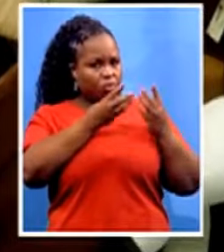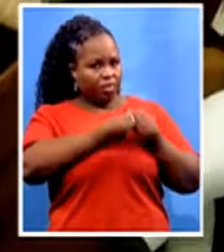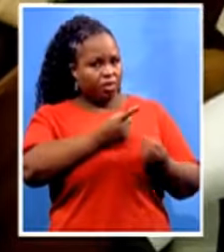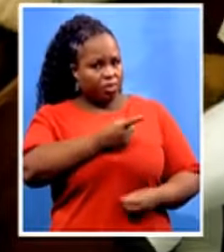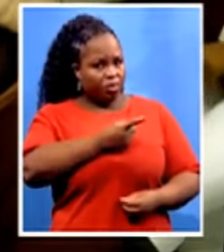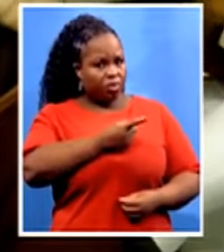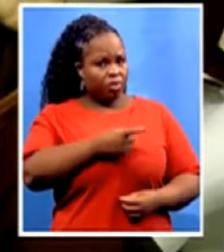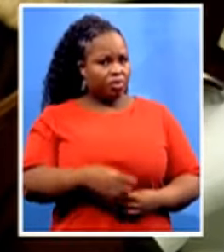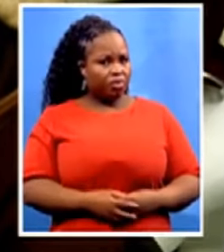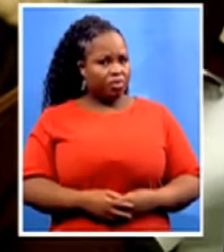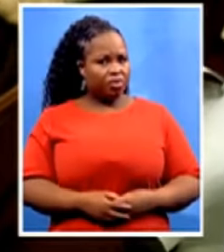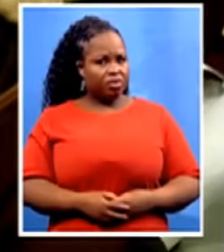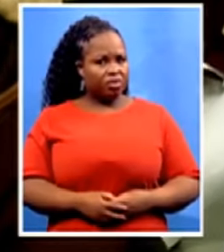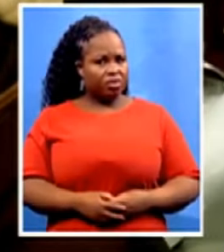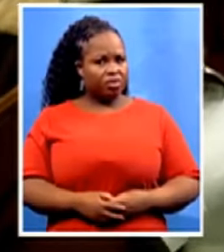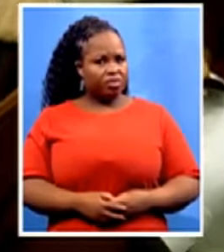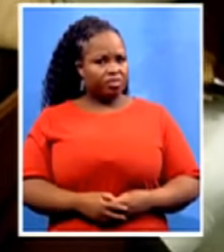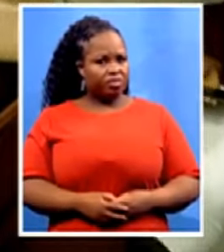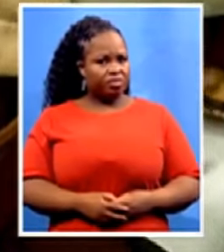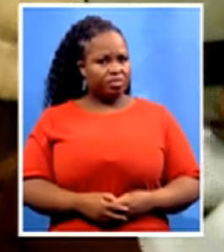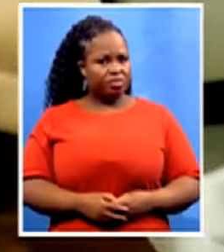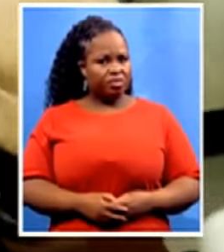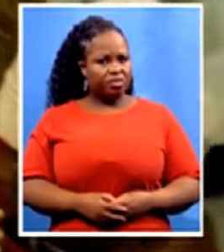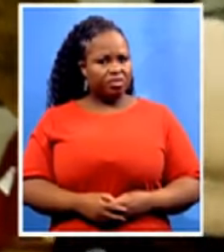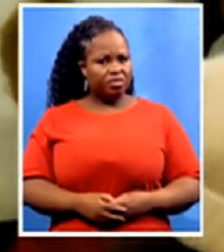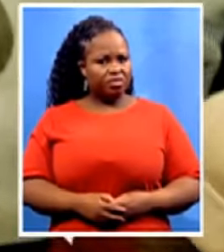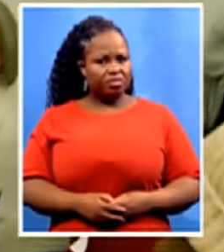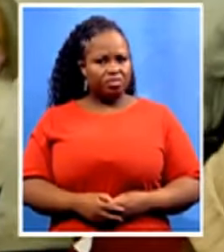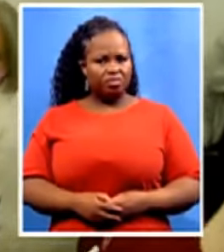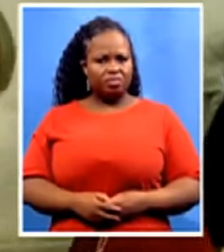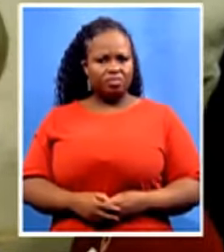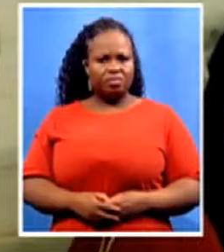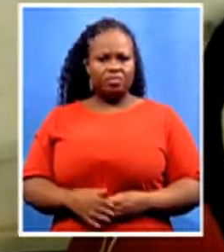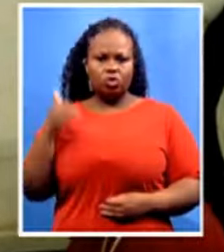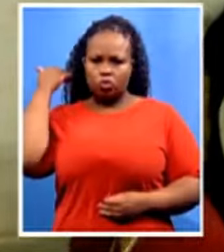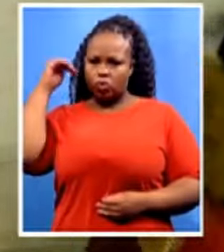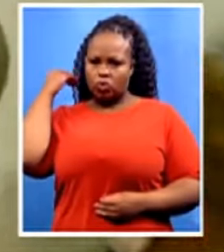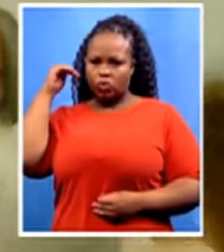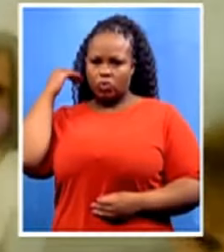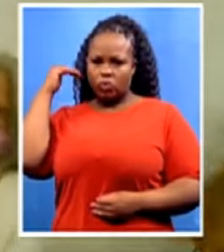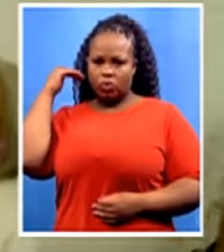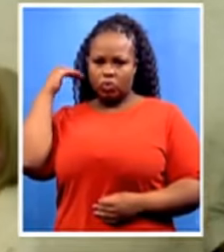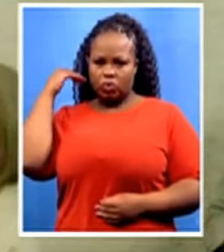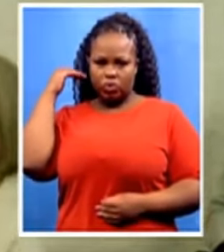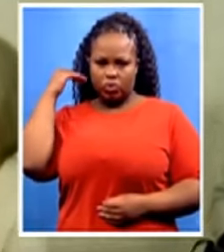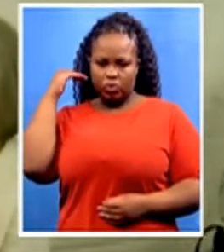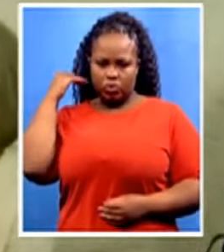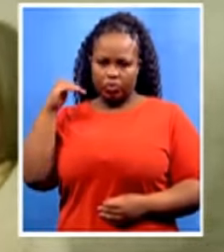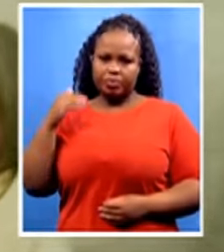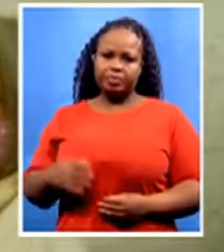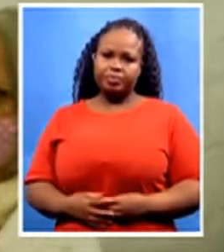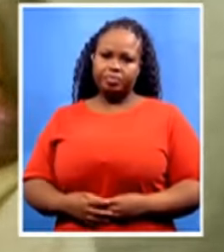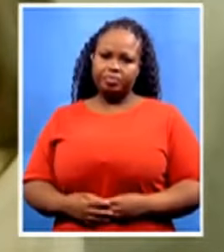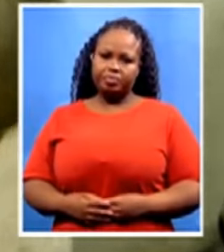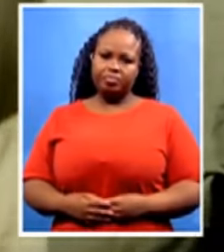I'm not listening. Okay, shame. She's hard of hearing. I'm just going to move down the line here and see if these ladies are willing to chat to